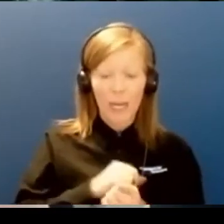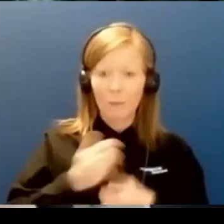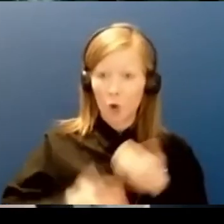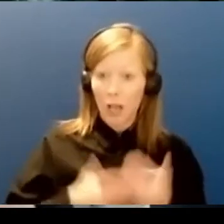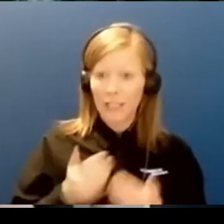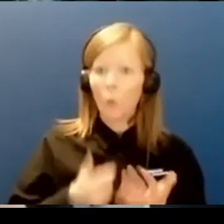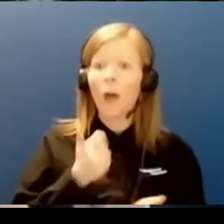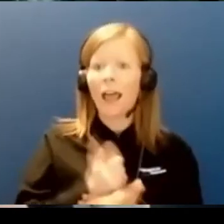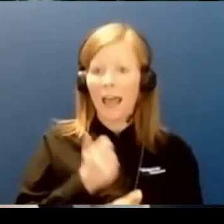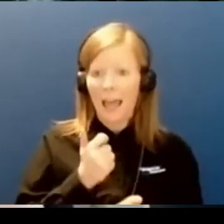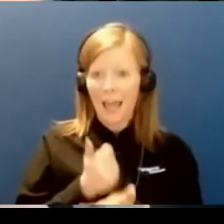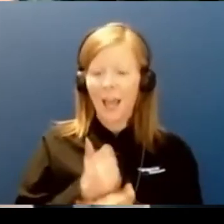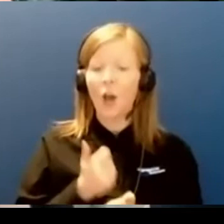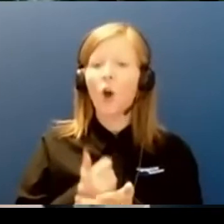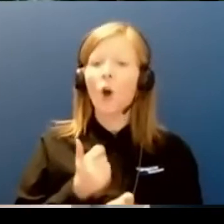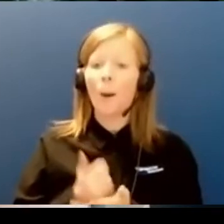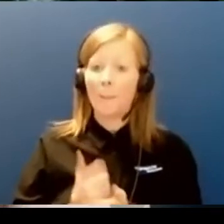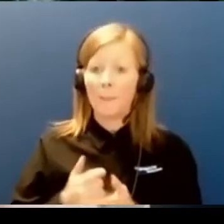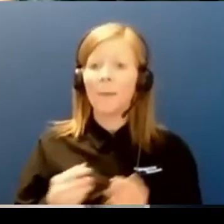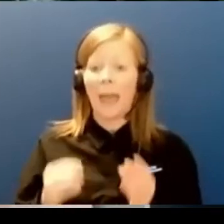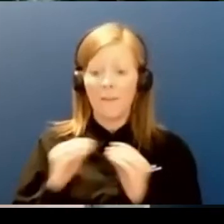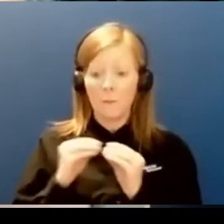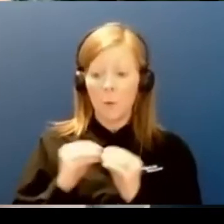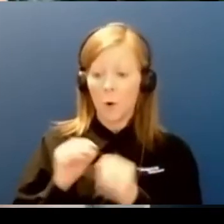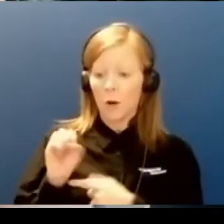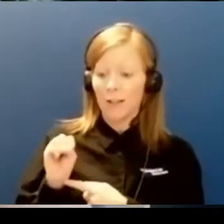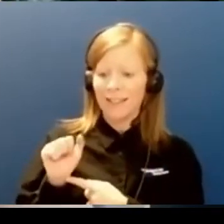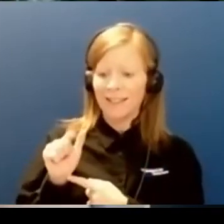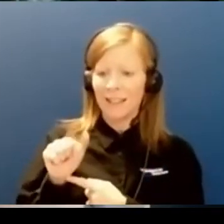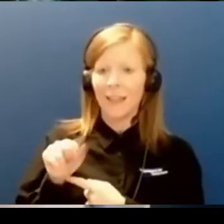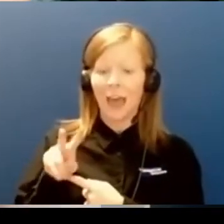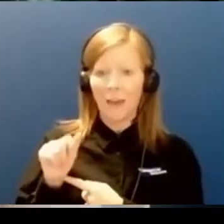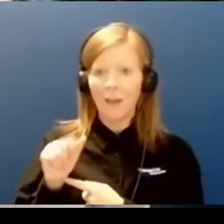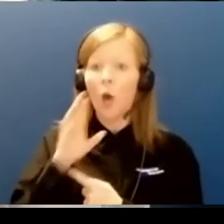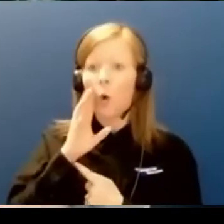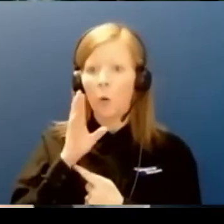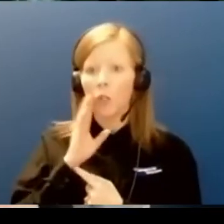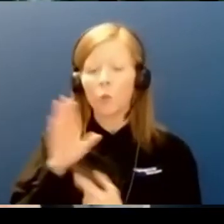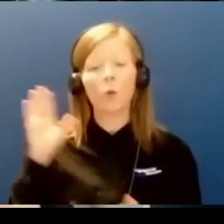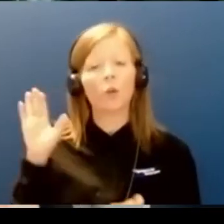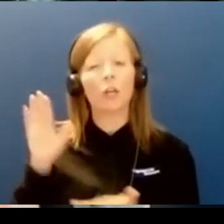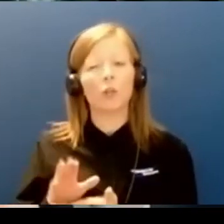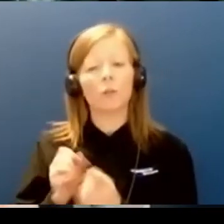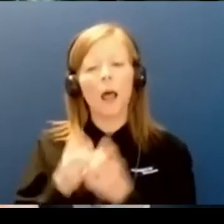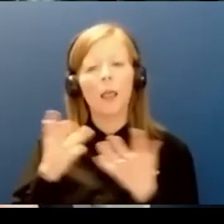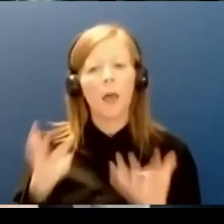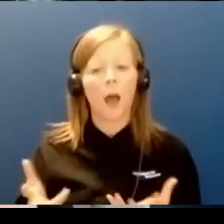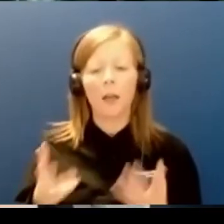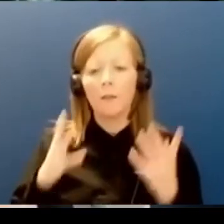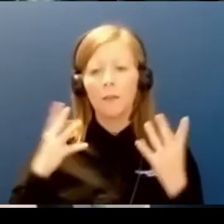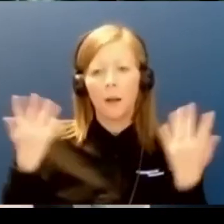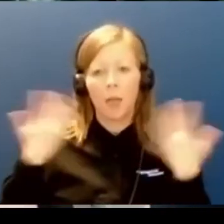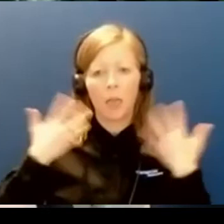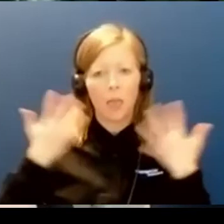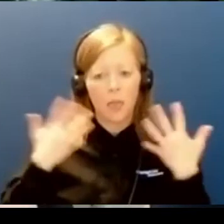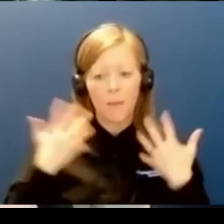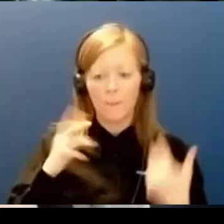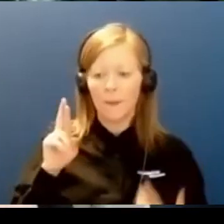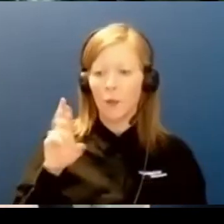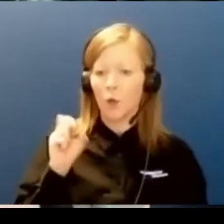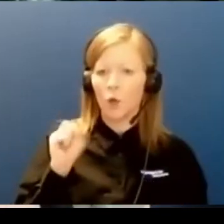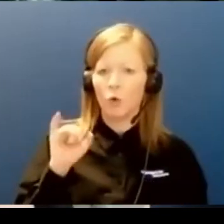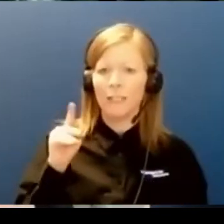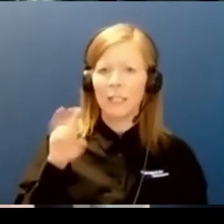the saliva, which will help reduce a lot of the residues that remain from those foods. I wanted to take a quick